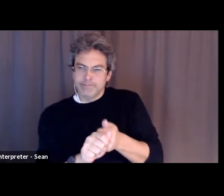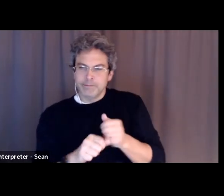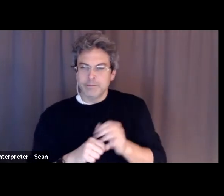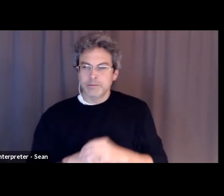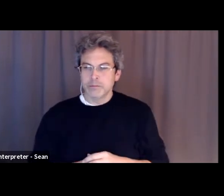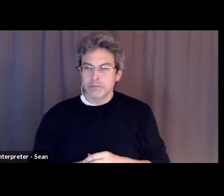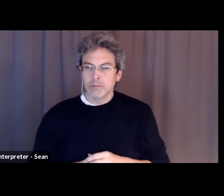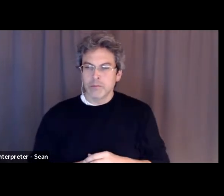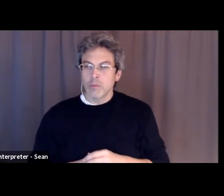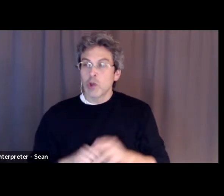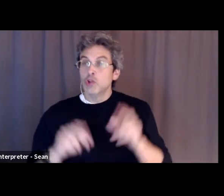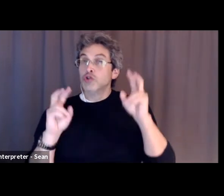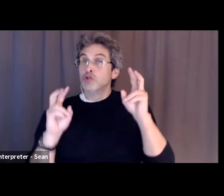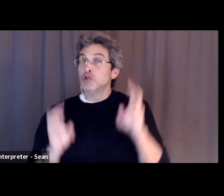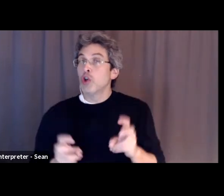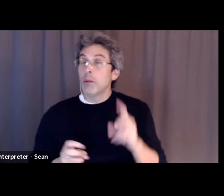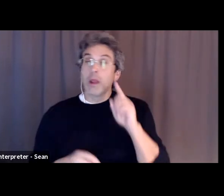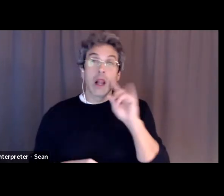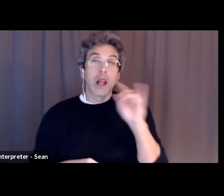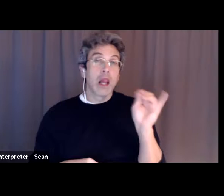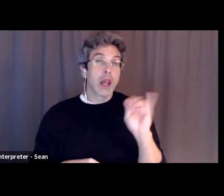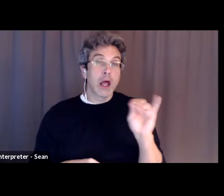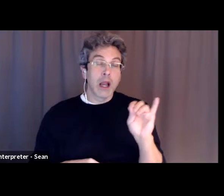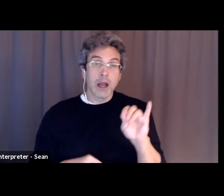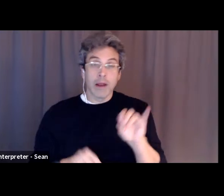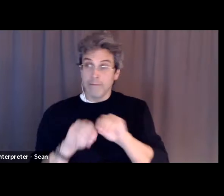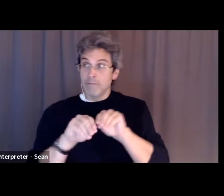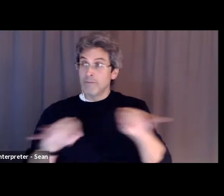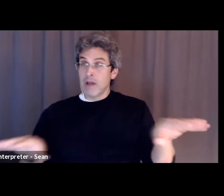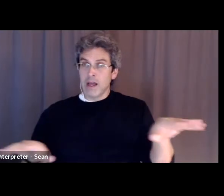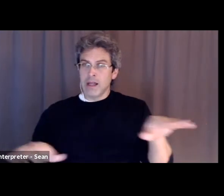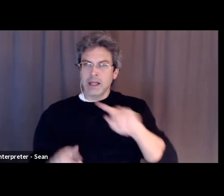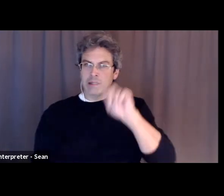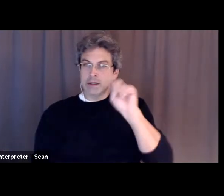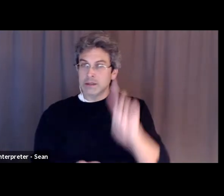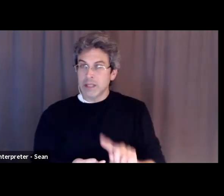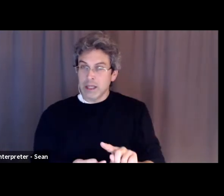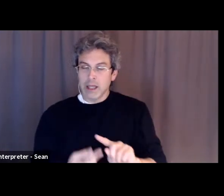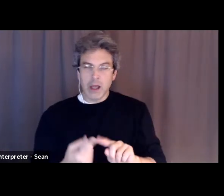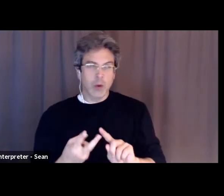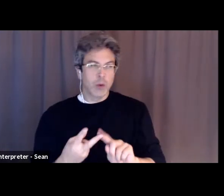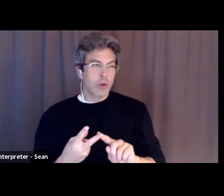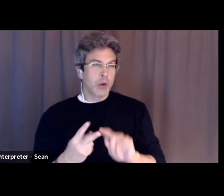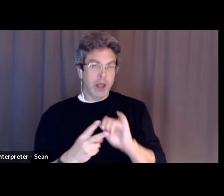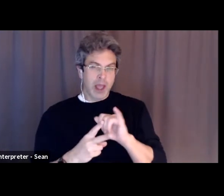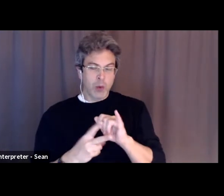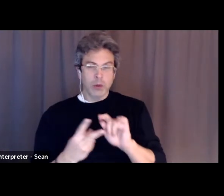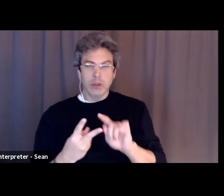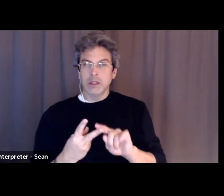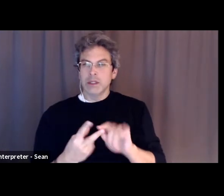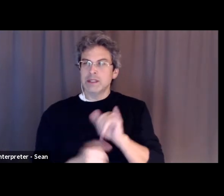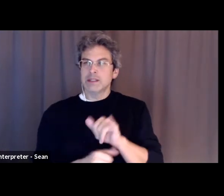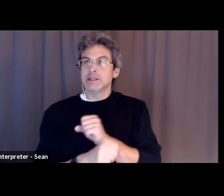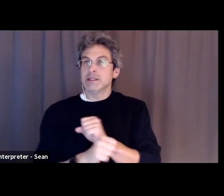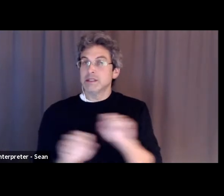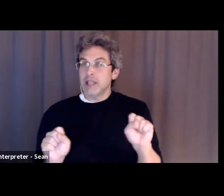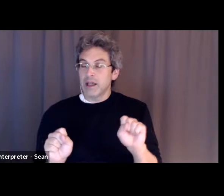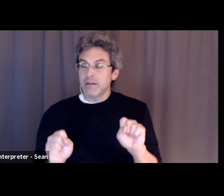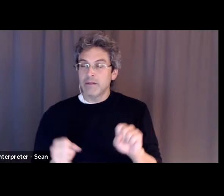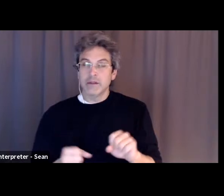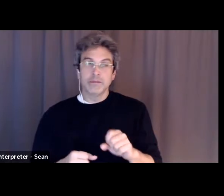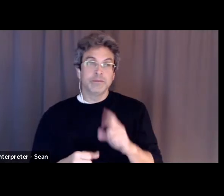topics like how to reduce the virus spread and how to stay safe, choosing and wearing masks and